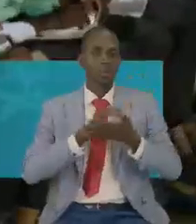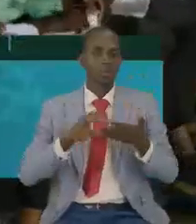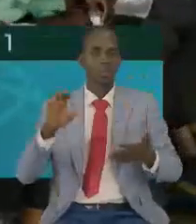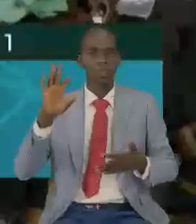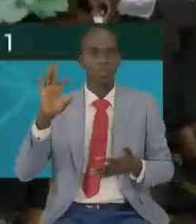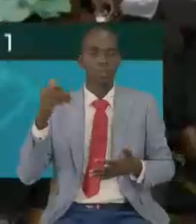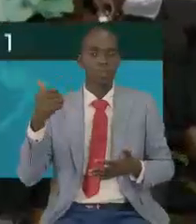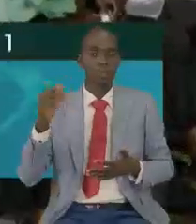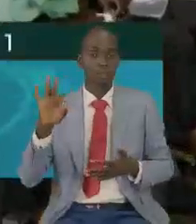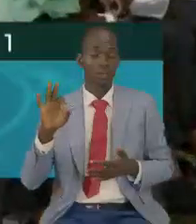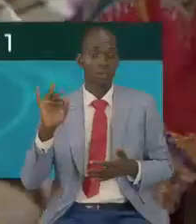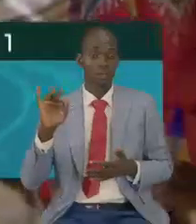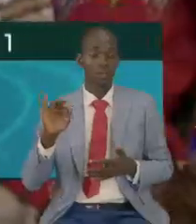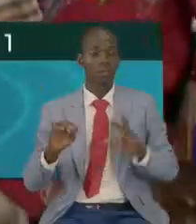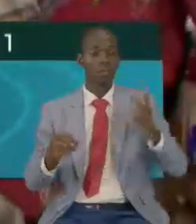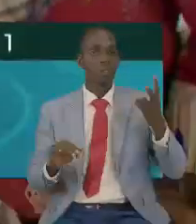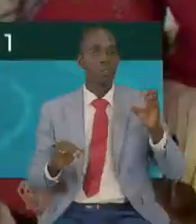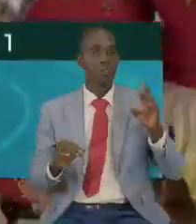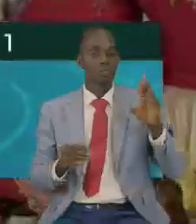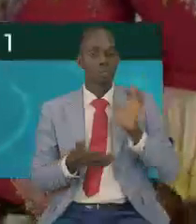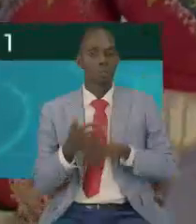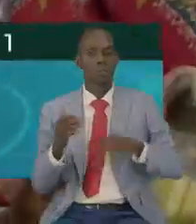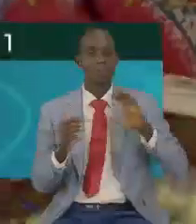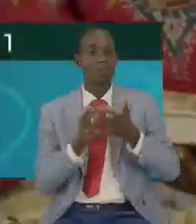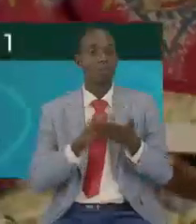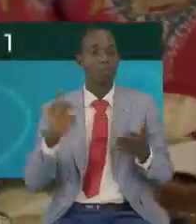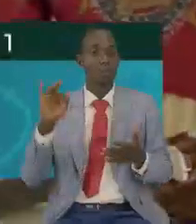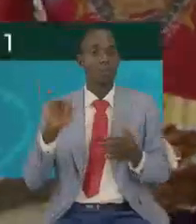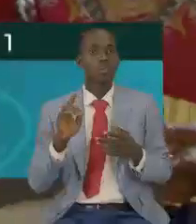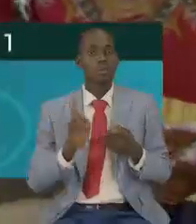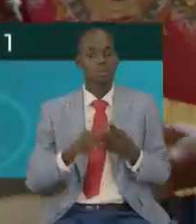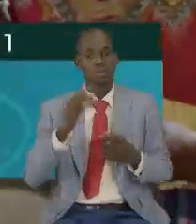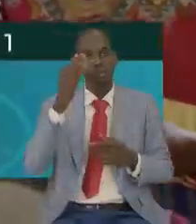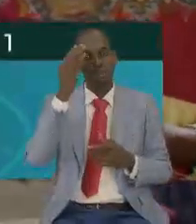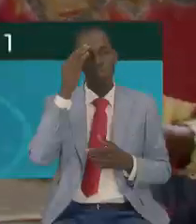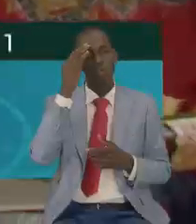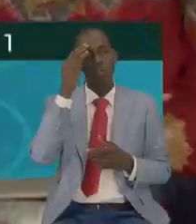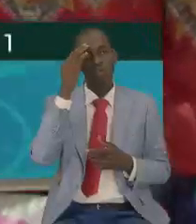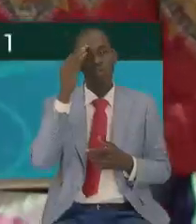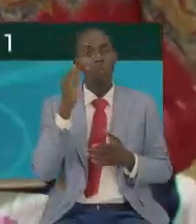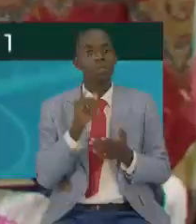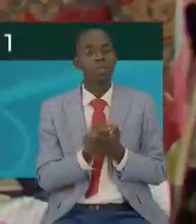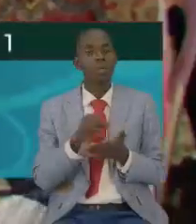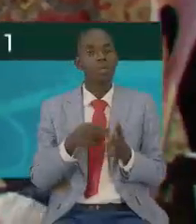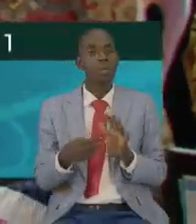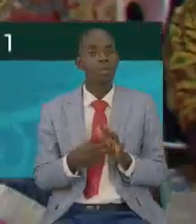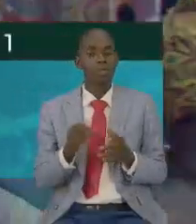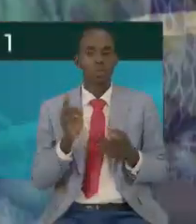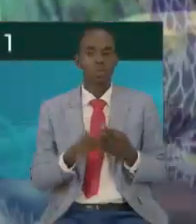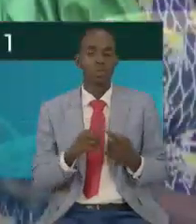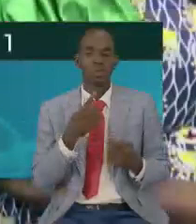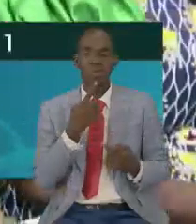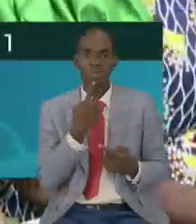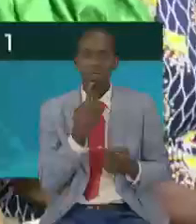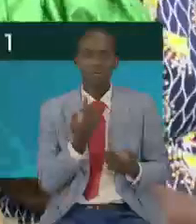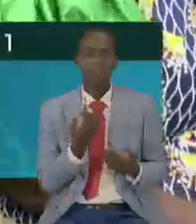it says, to which, that means, that is to say, that is to say, it's